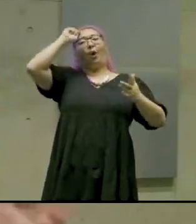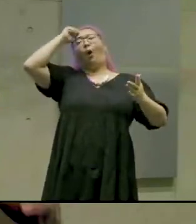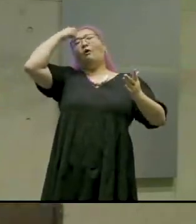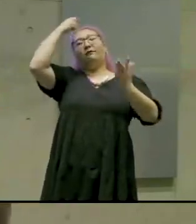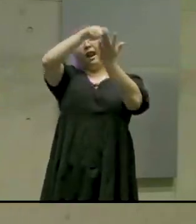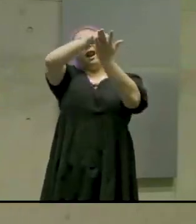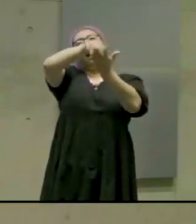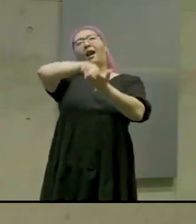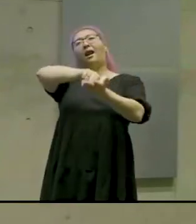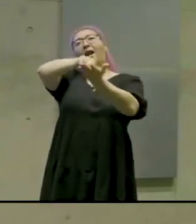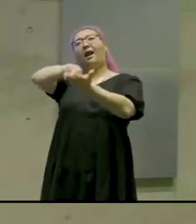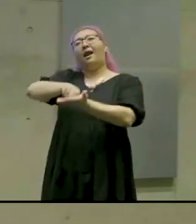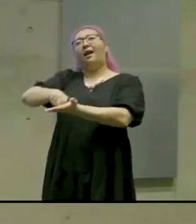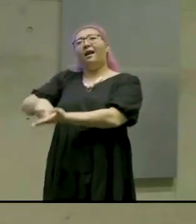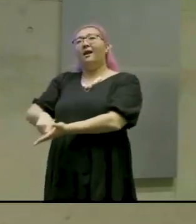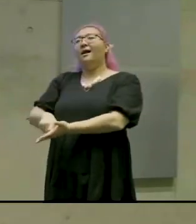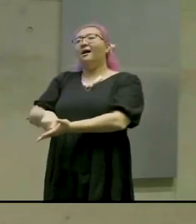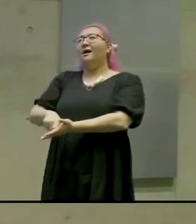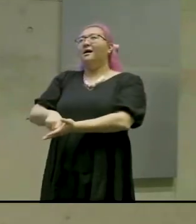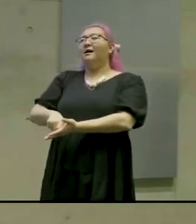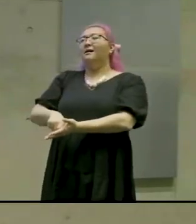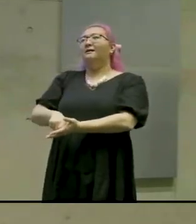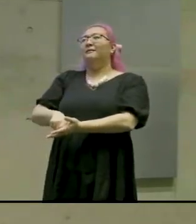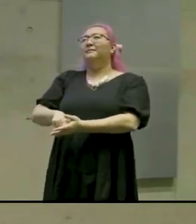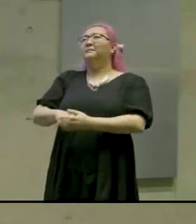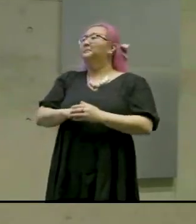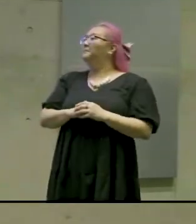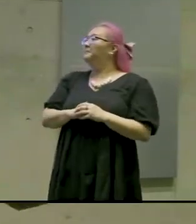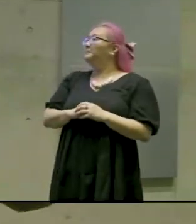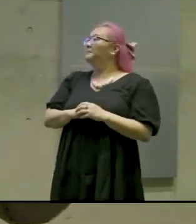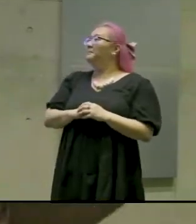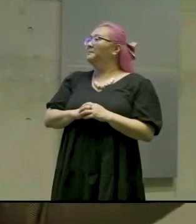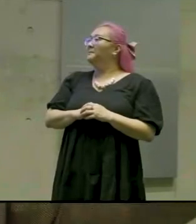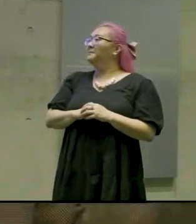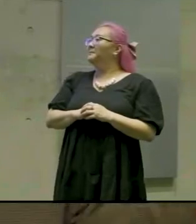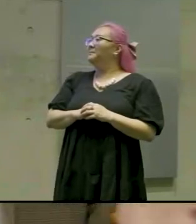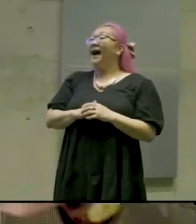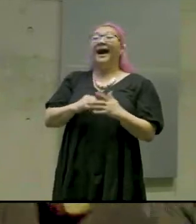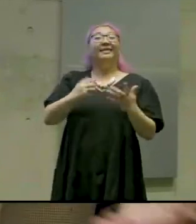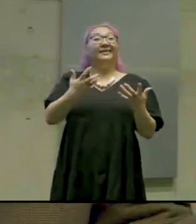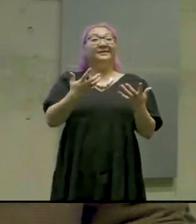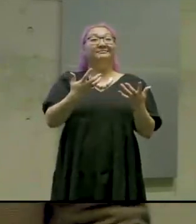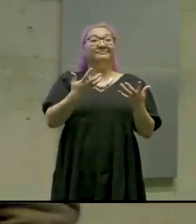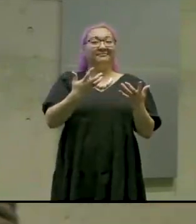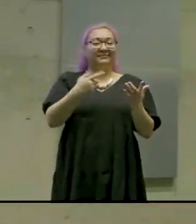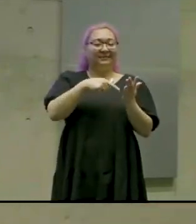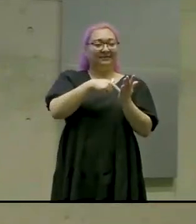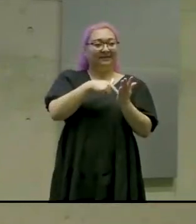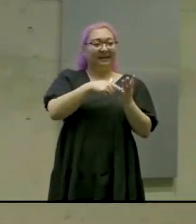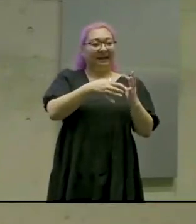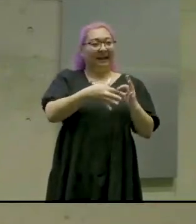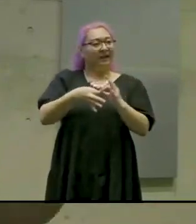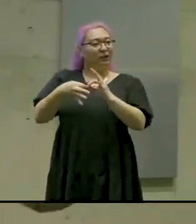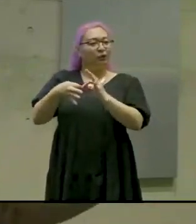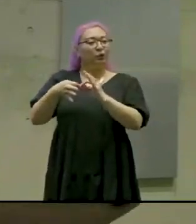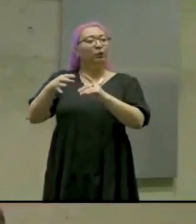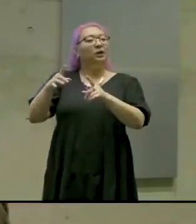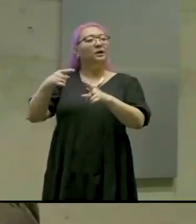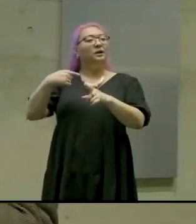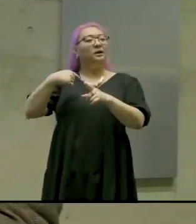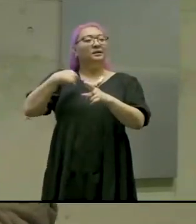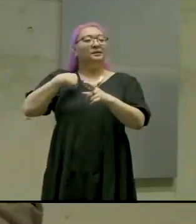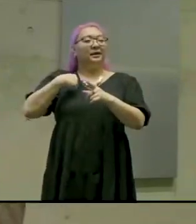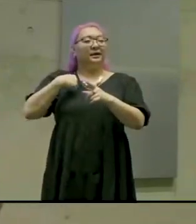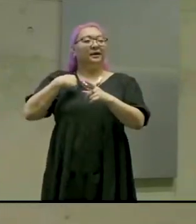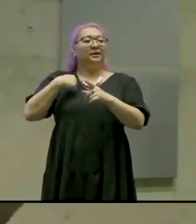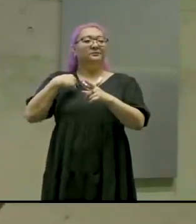wrote, and of course I had to overthink the choice of pen and pencil and the choice of paper that I'm gonna write to have like this beautiful